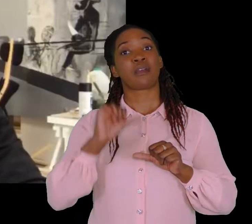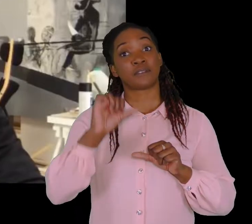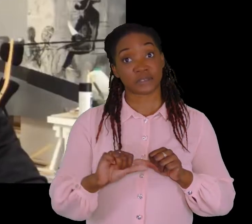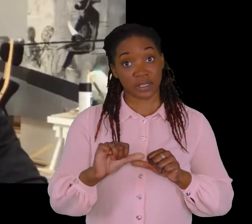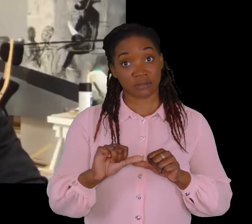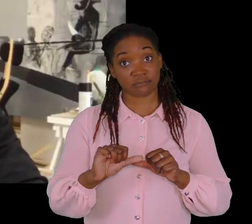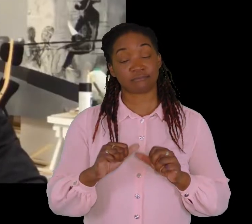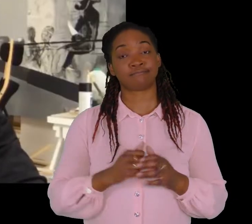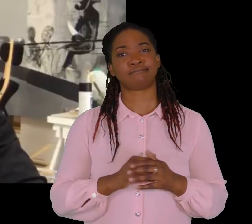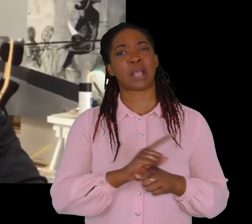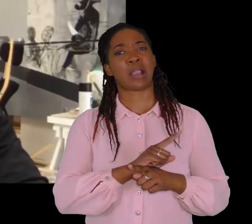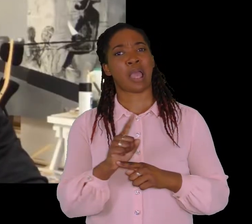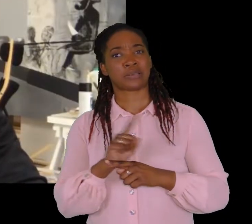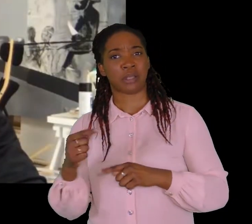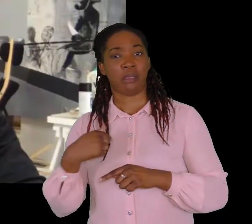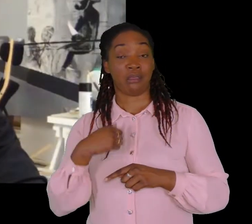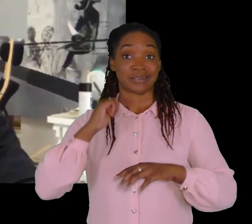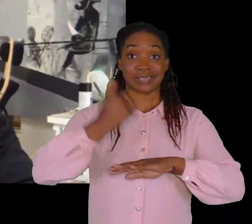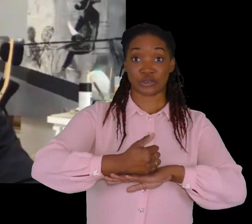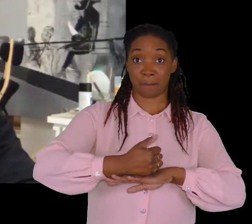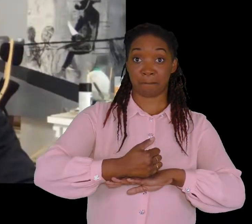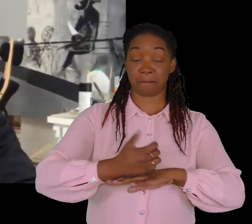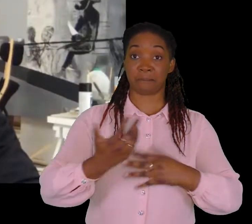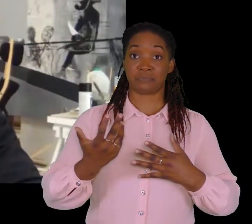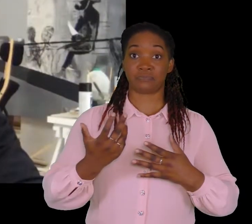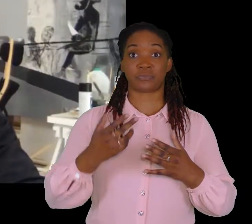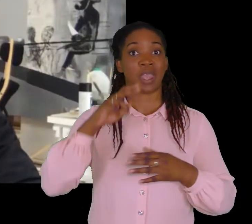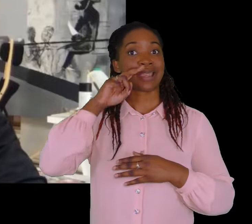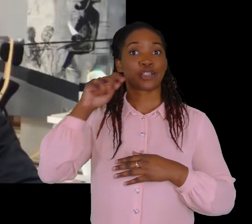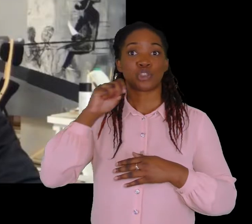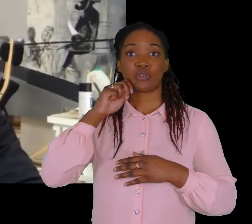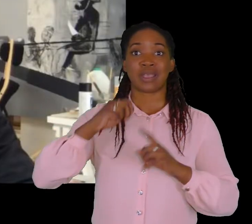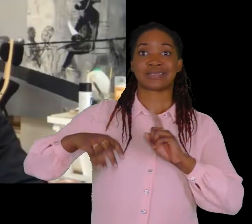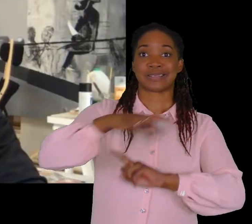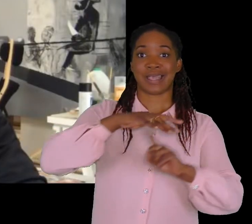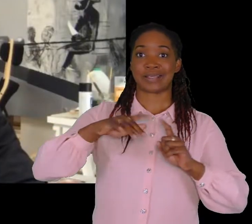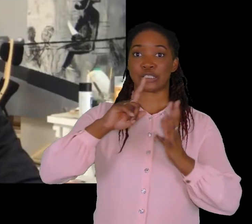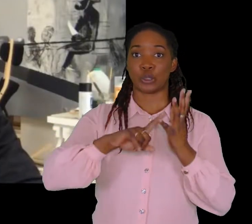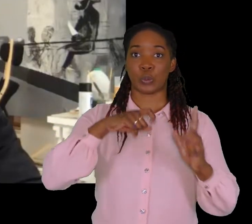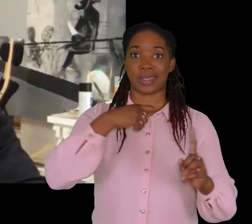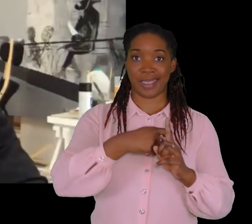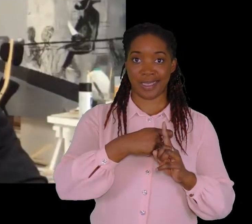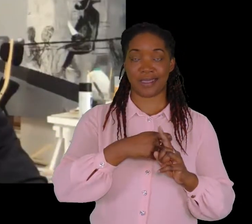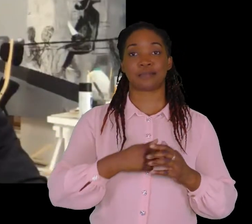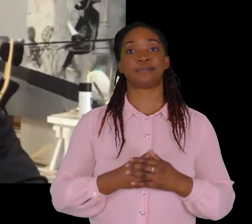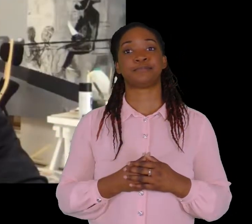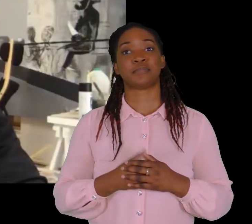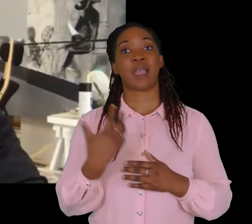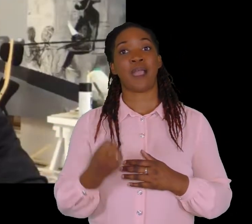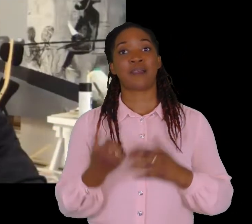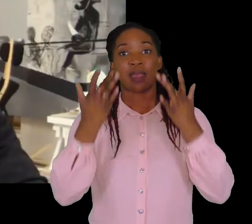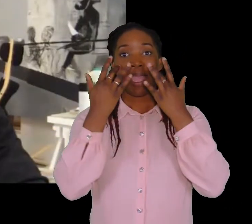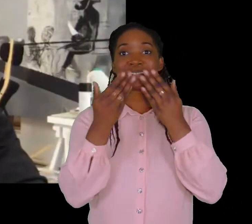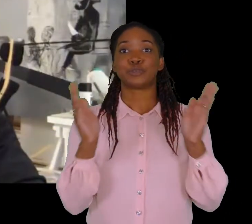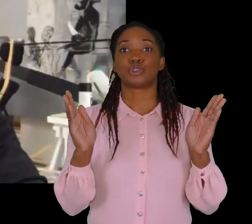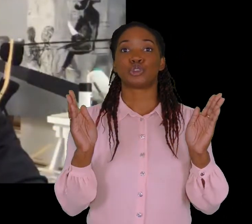Following that, in later years, I set up the Nigeria Art Society UK. And amongst we